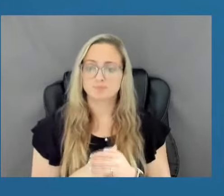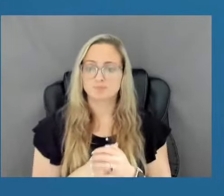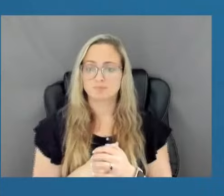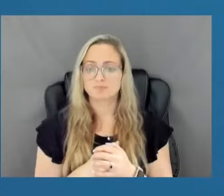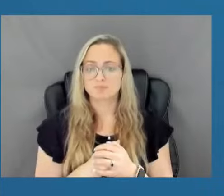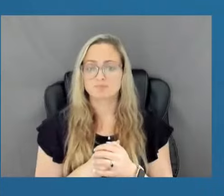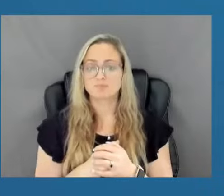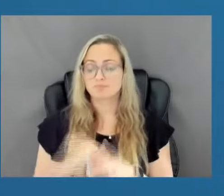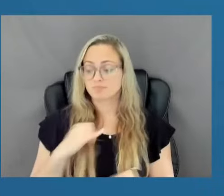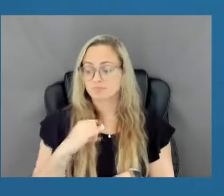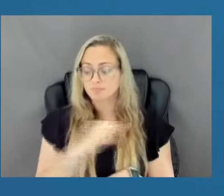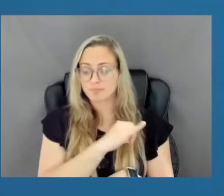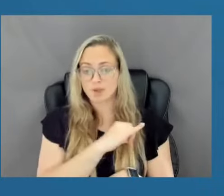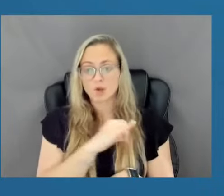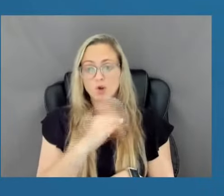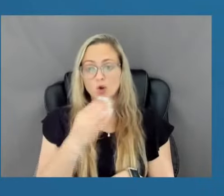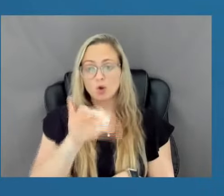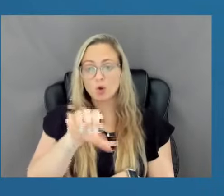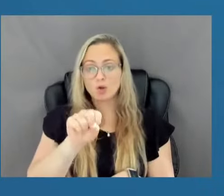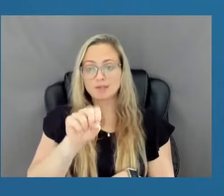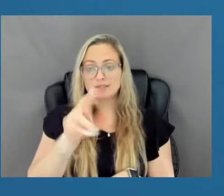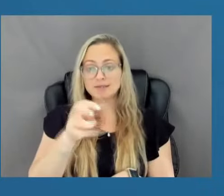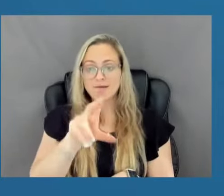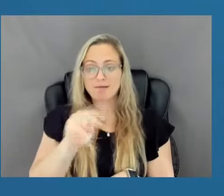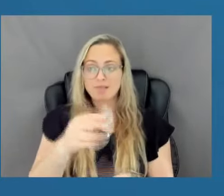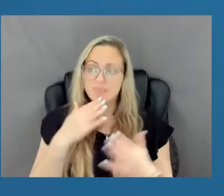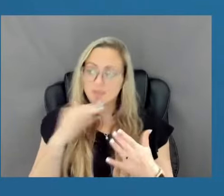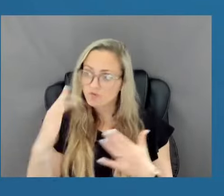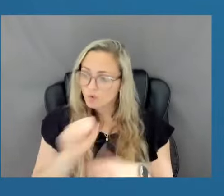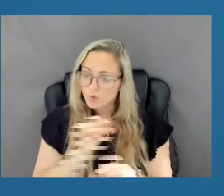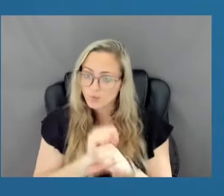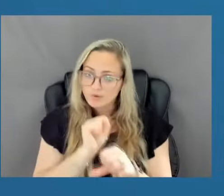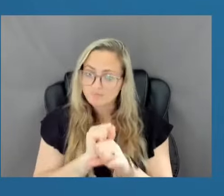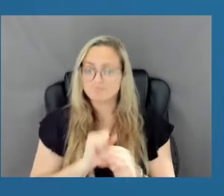Mayor Chris Scanlon has joined us. Thank you, Mayor, for all you do as well.